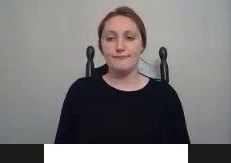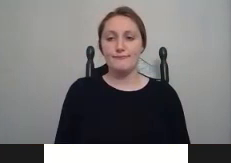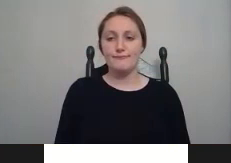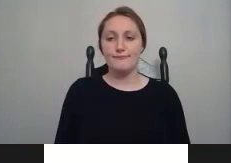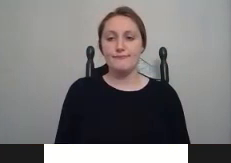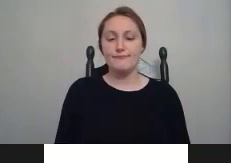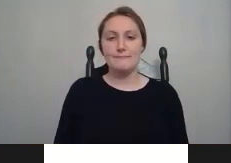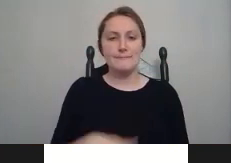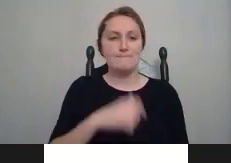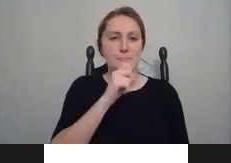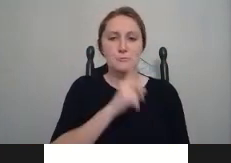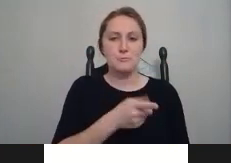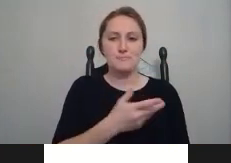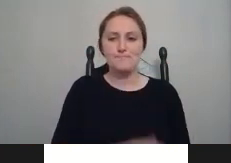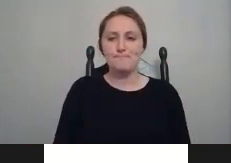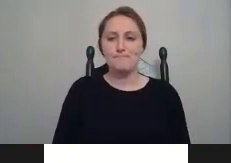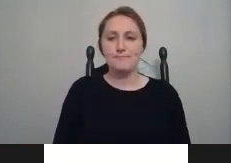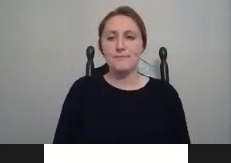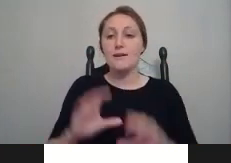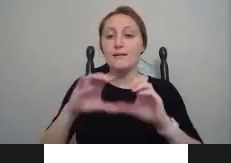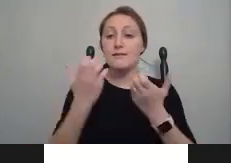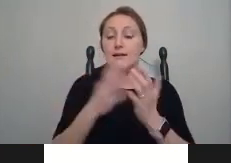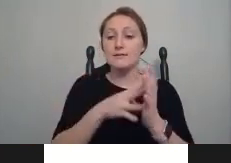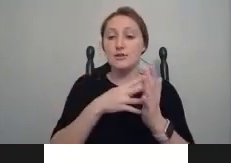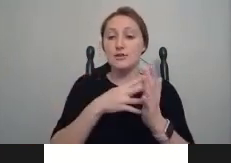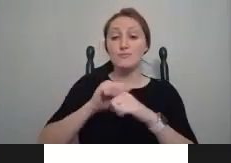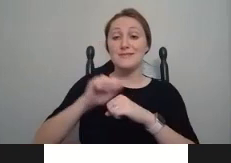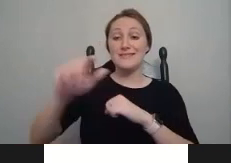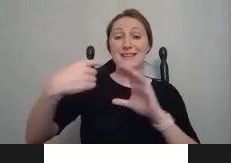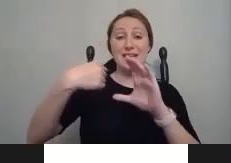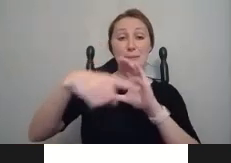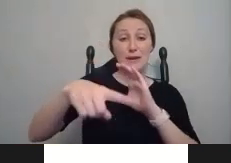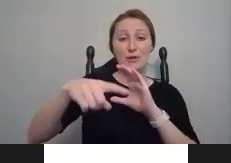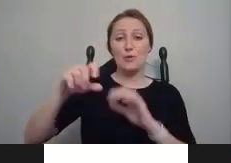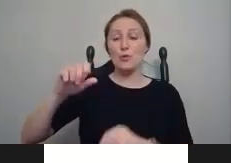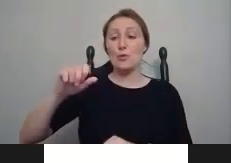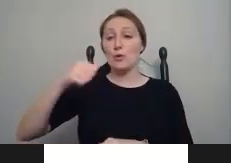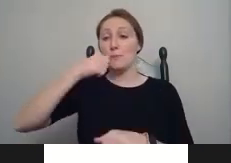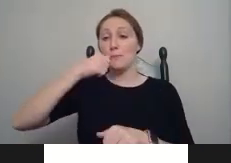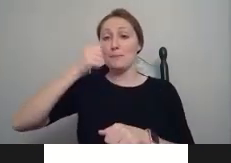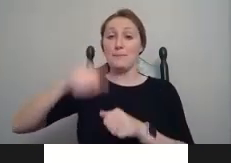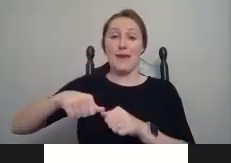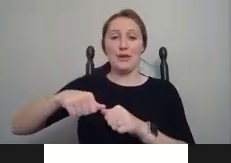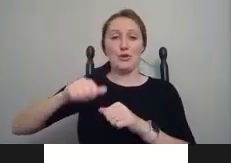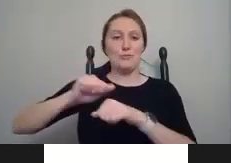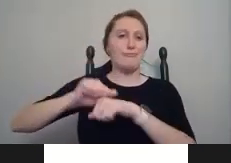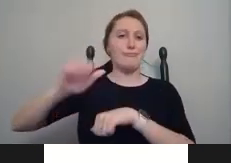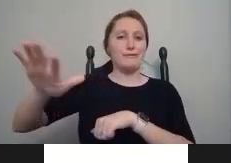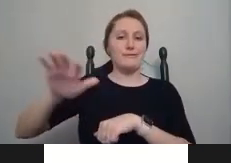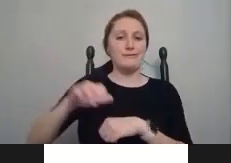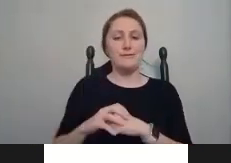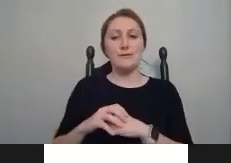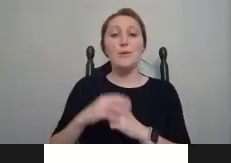I'm not sure about that. Class schedules being sent via email or snail mail? Both. Once